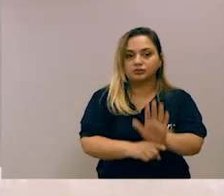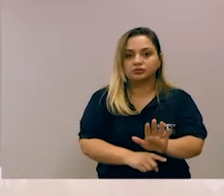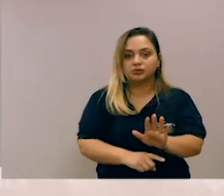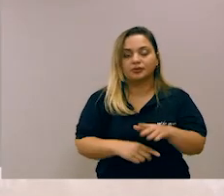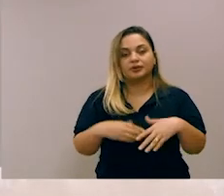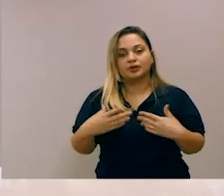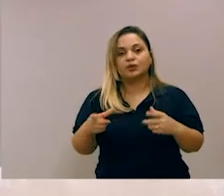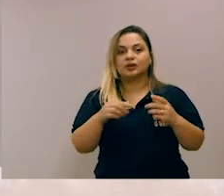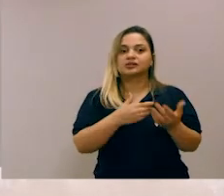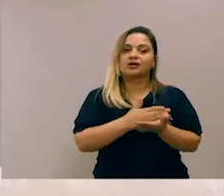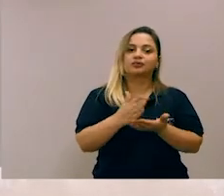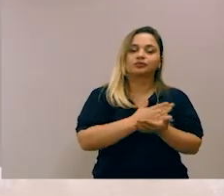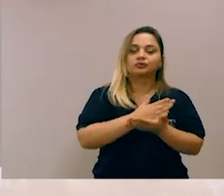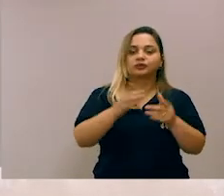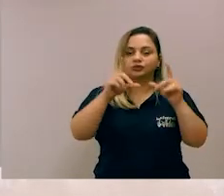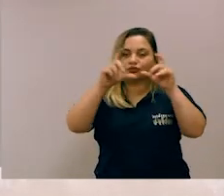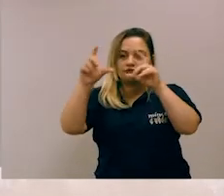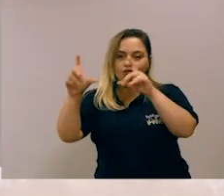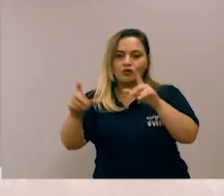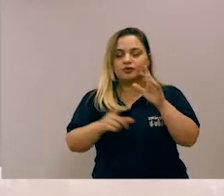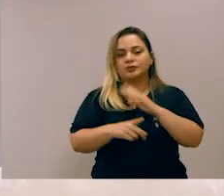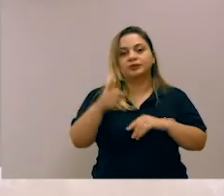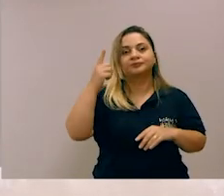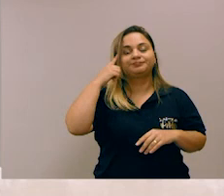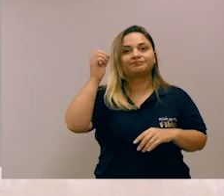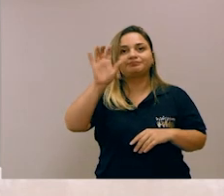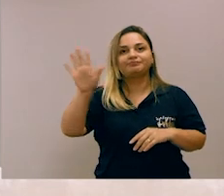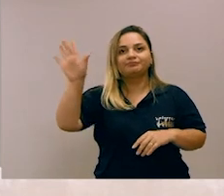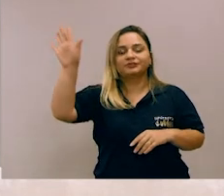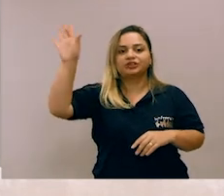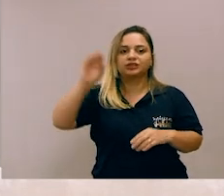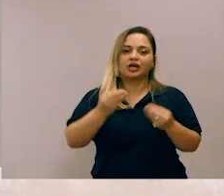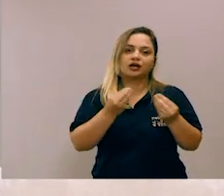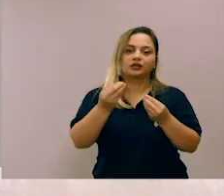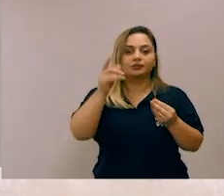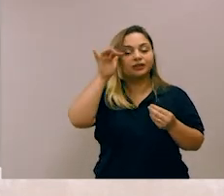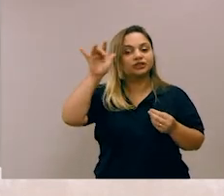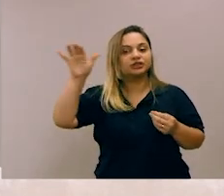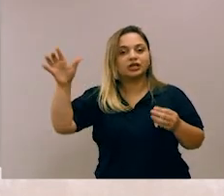search dogs. And these are some pictures. And so,